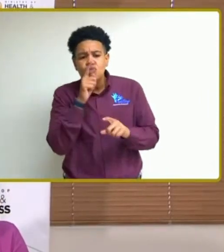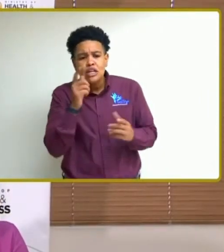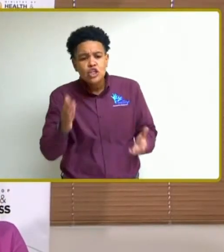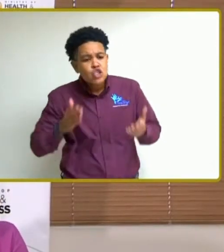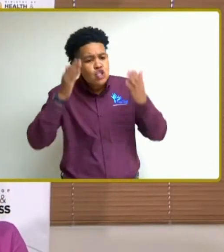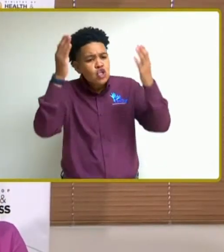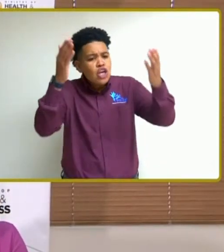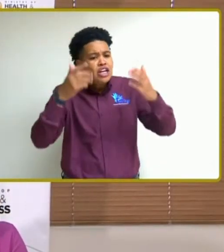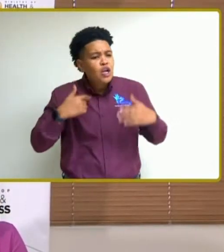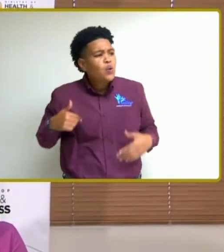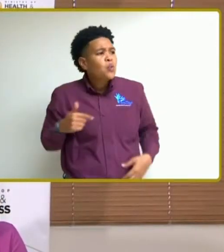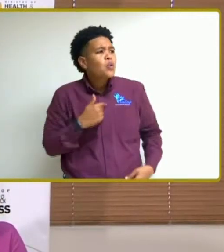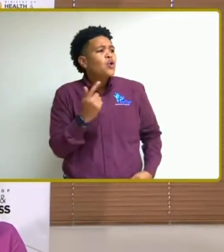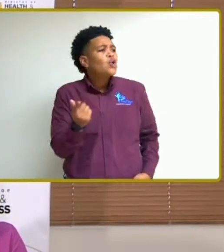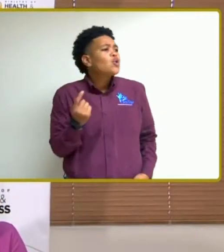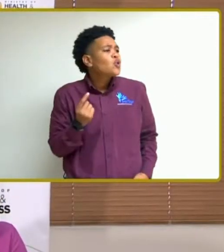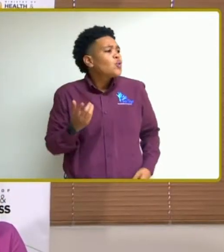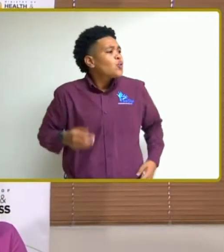that we're